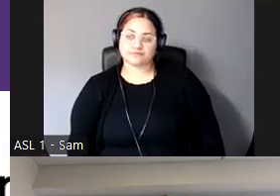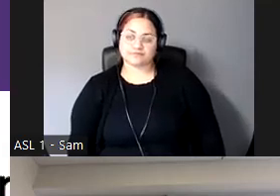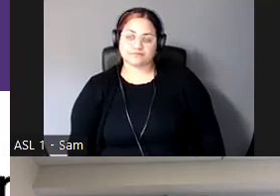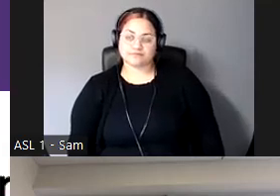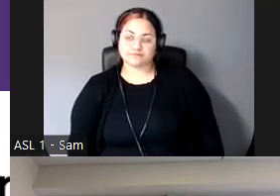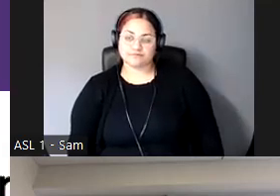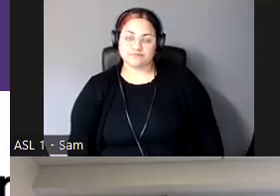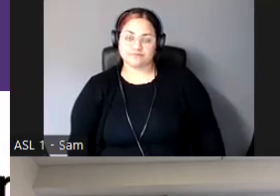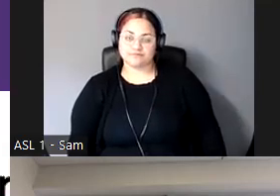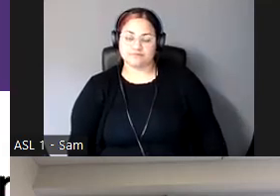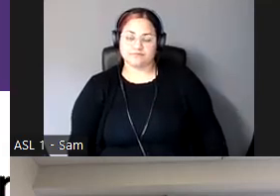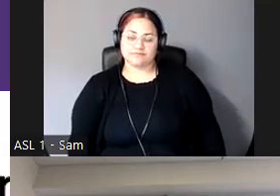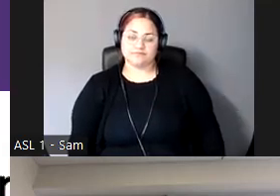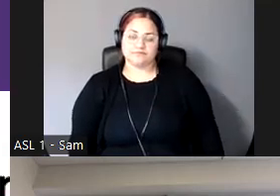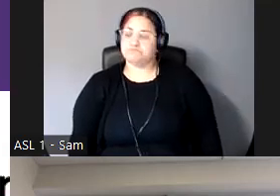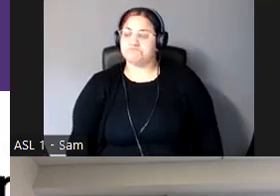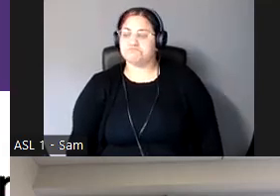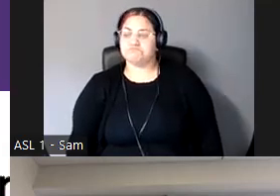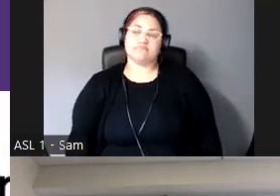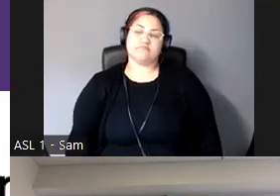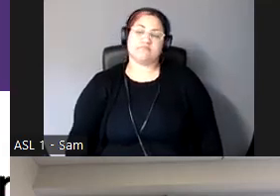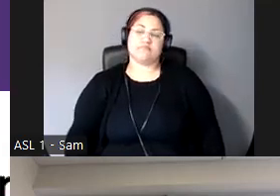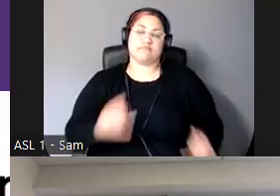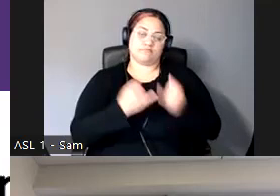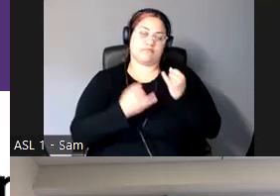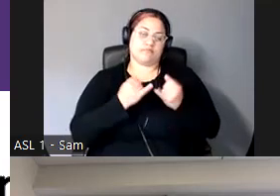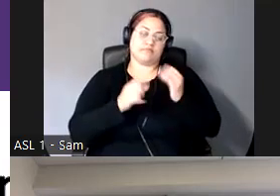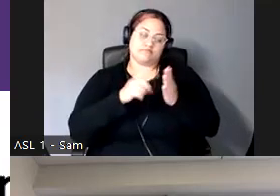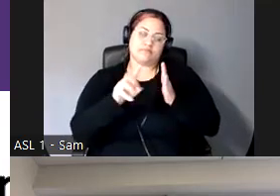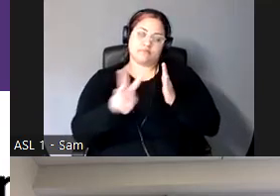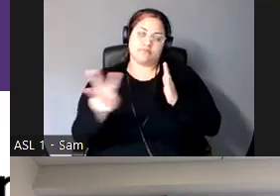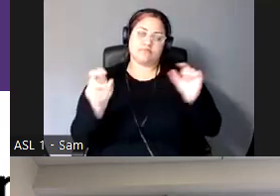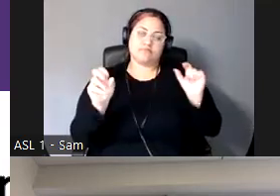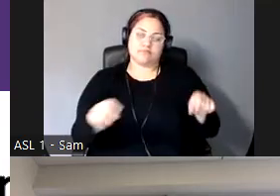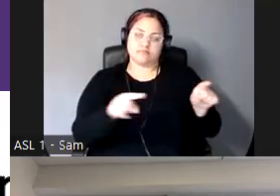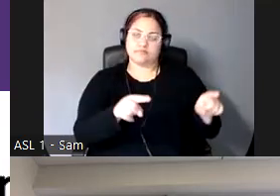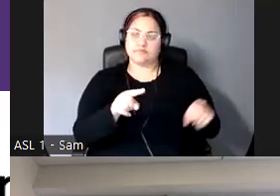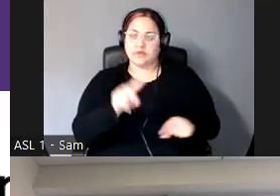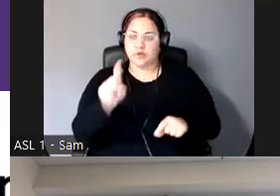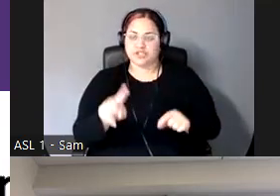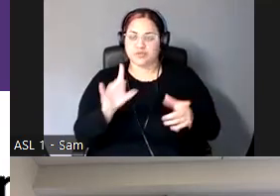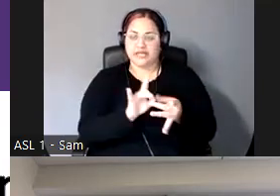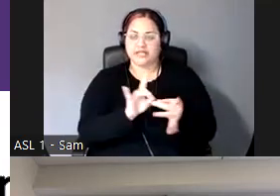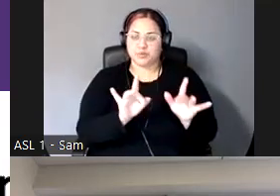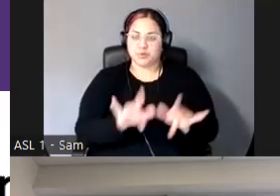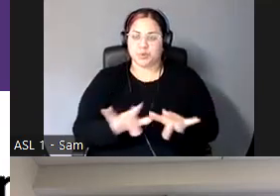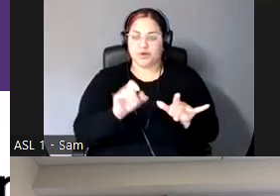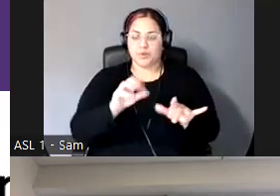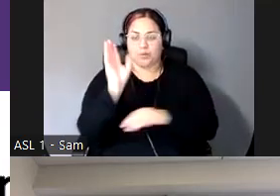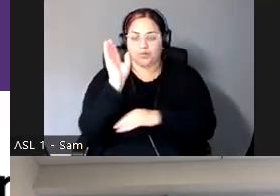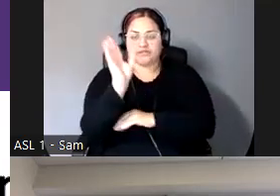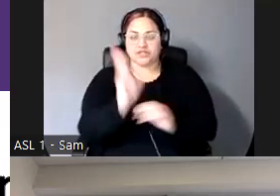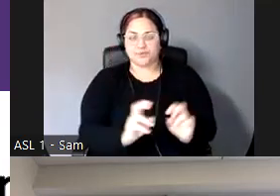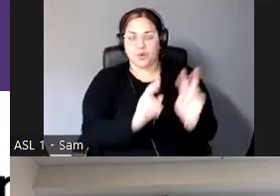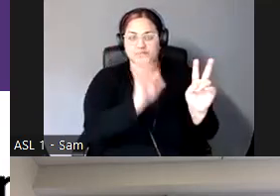And lastly, just to have a check on our website. There's been some questions about if our webinar will be, this information will be posted.